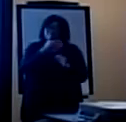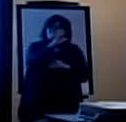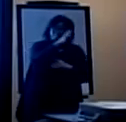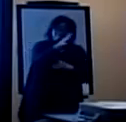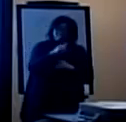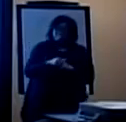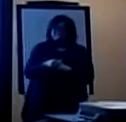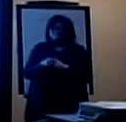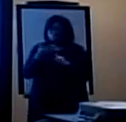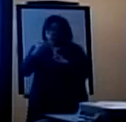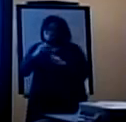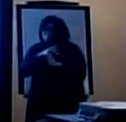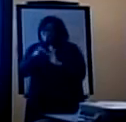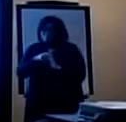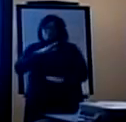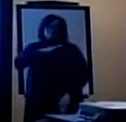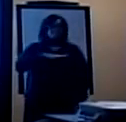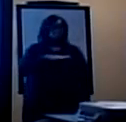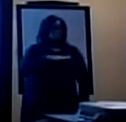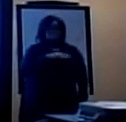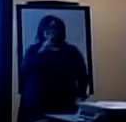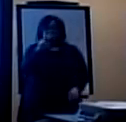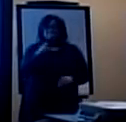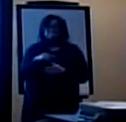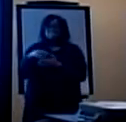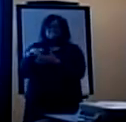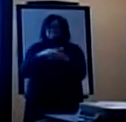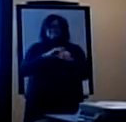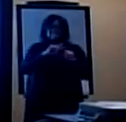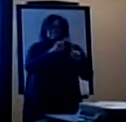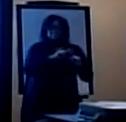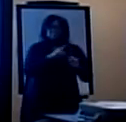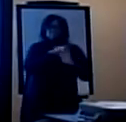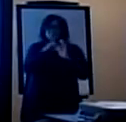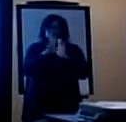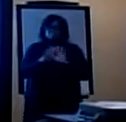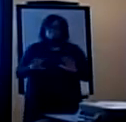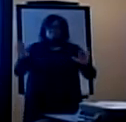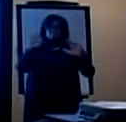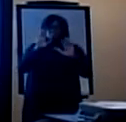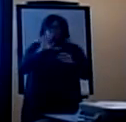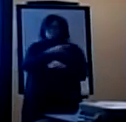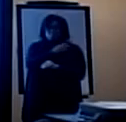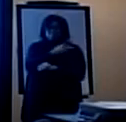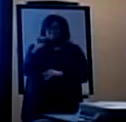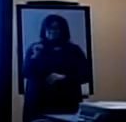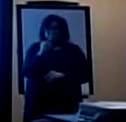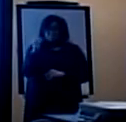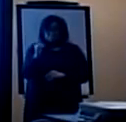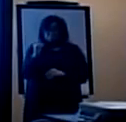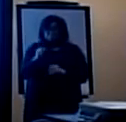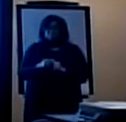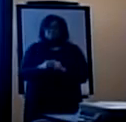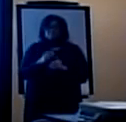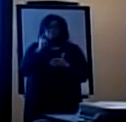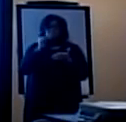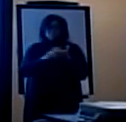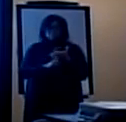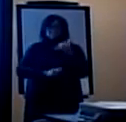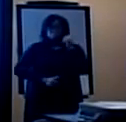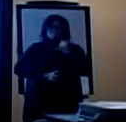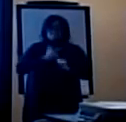Thank God. In a study of 13 of the 47 programs used by provincial and territorial ministries of education, they found that most